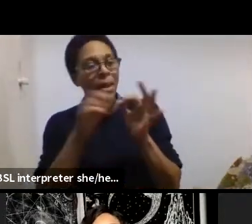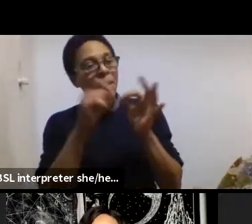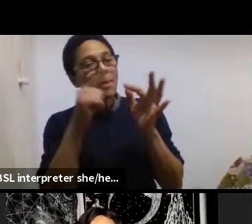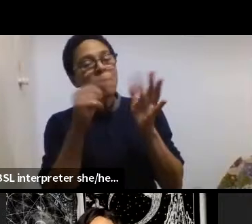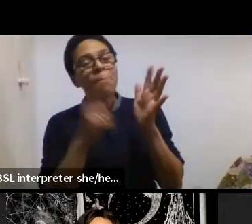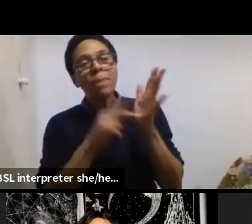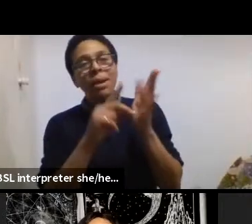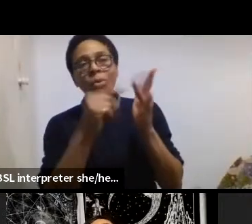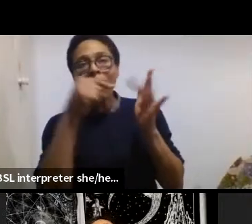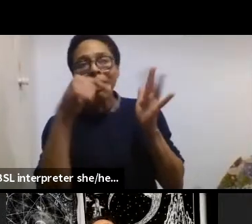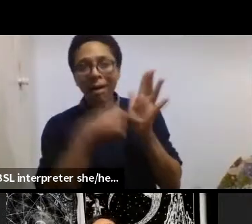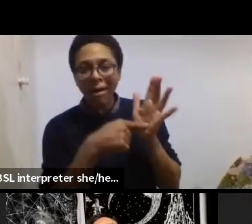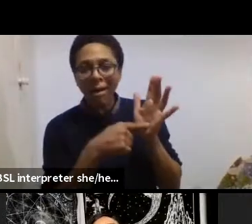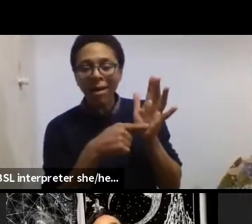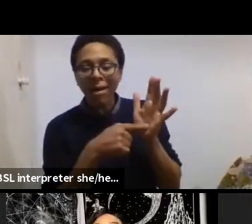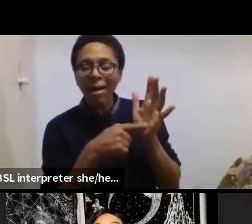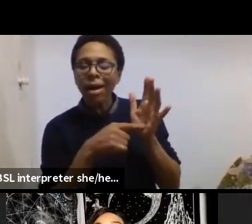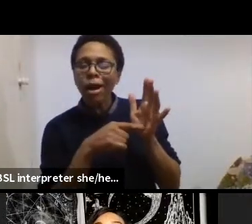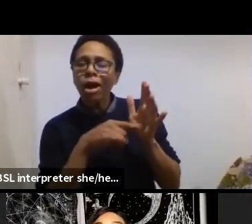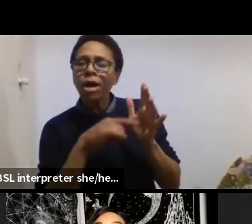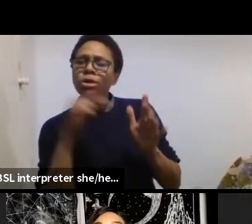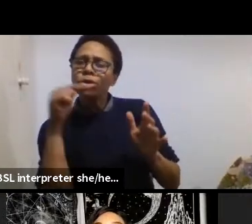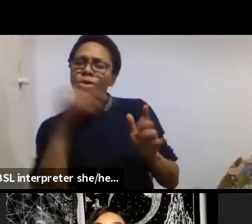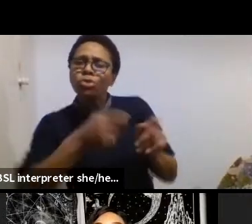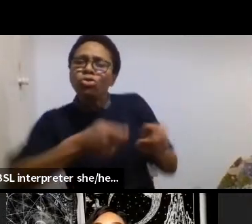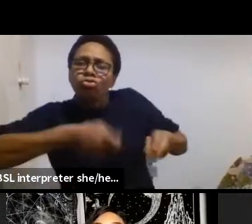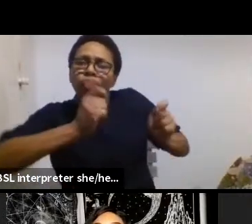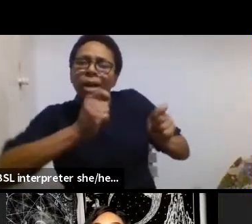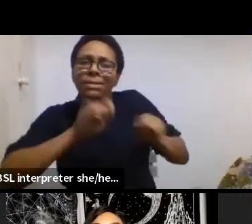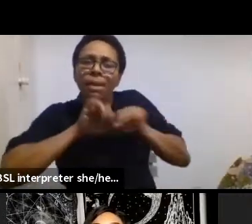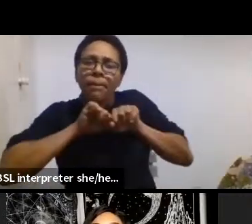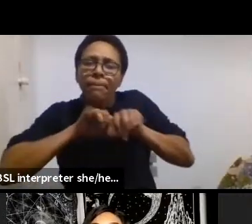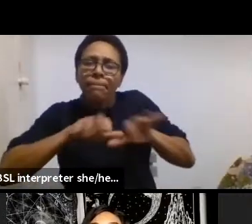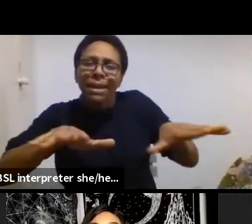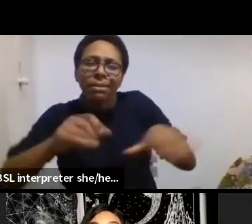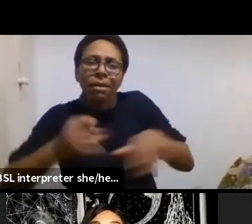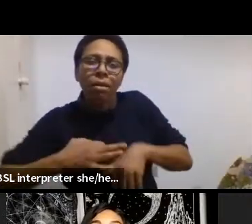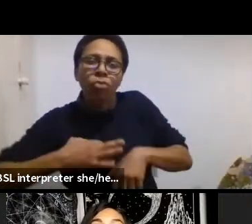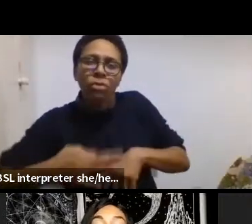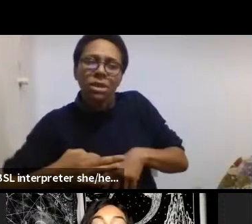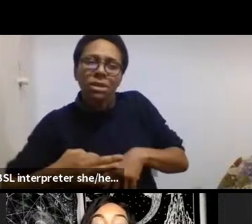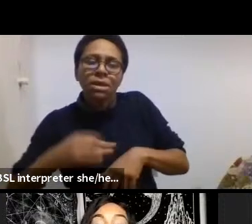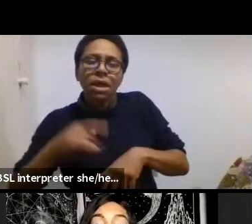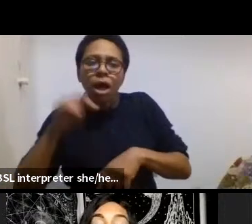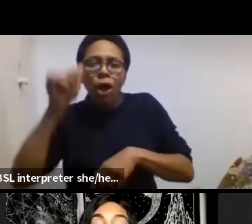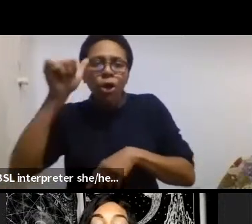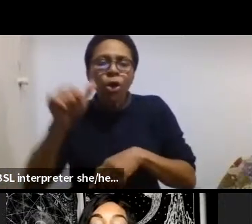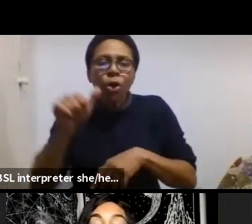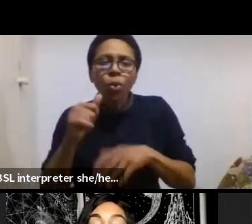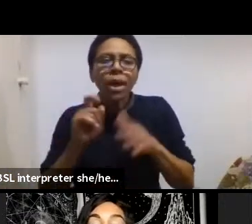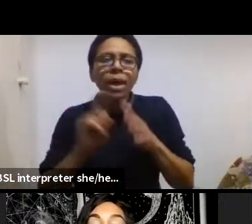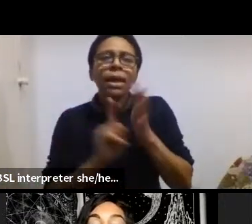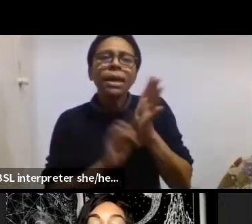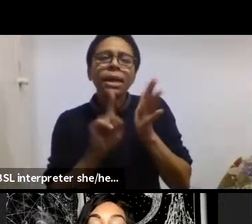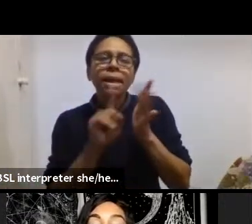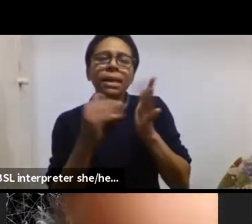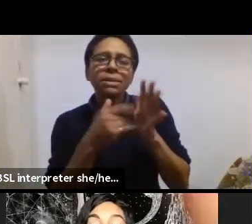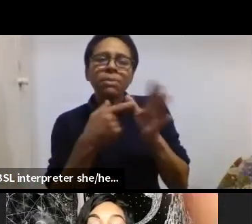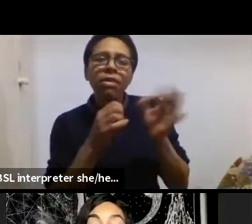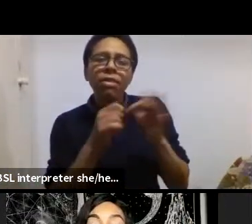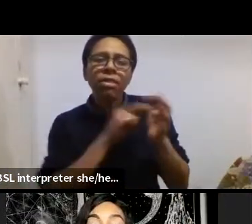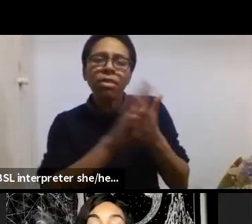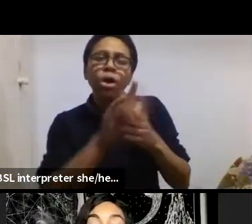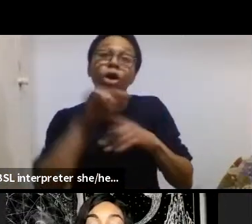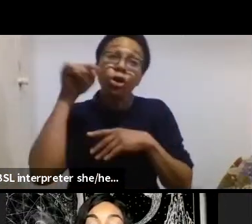Since you brought up media representation, Elizabeth, I know you talked about that in your intro there, and I wonder whether there is a